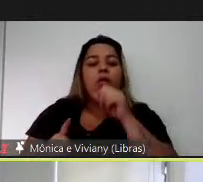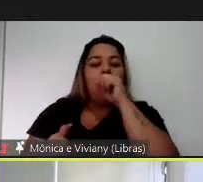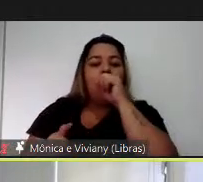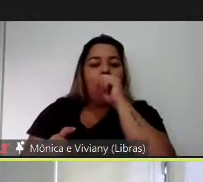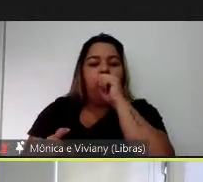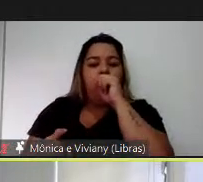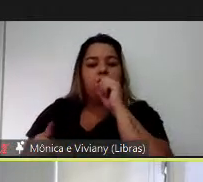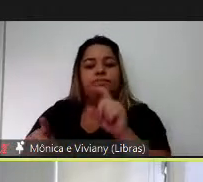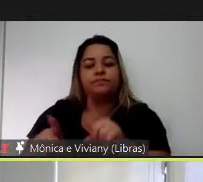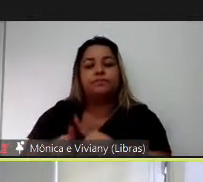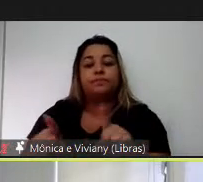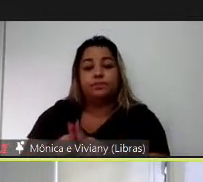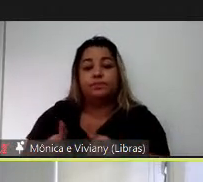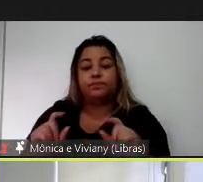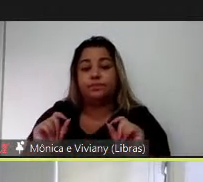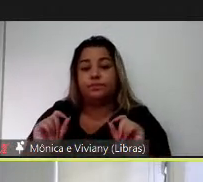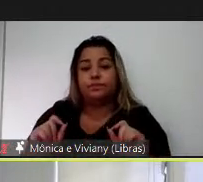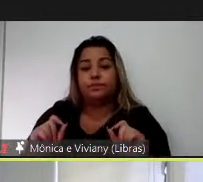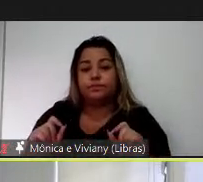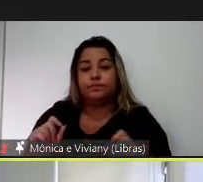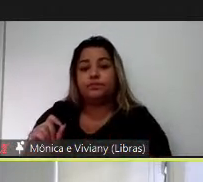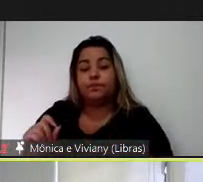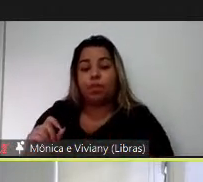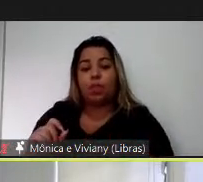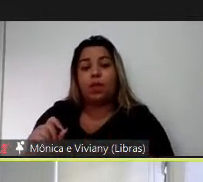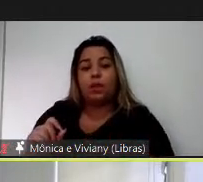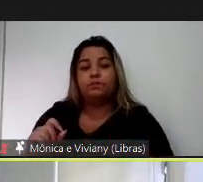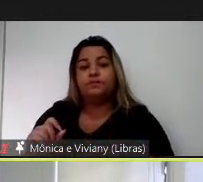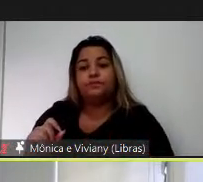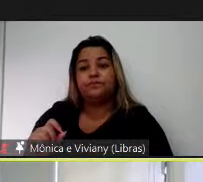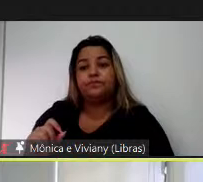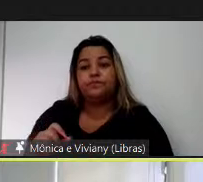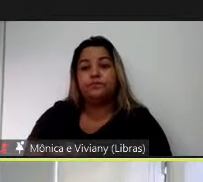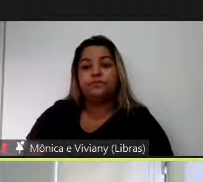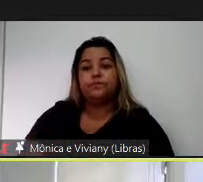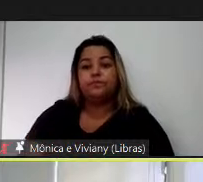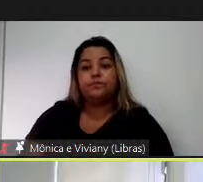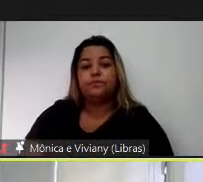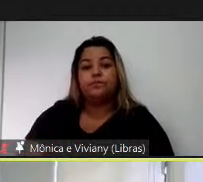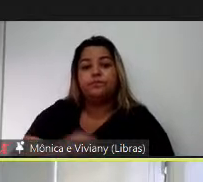also chronic diseases. Now you can go to the next slide.